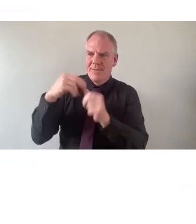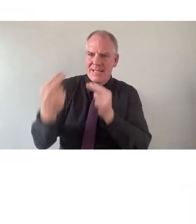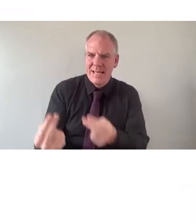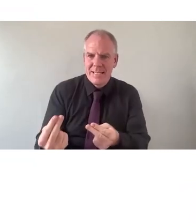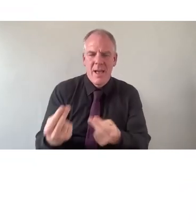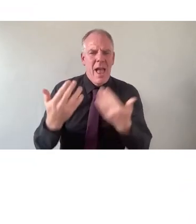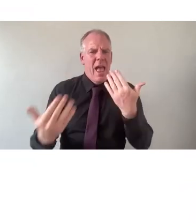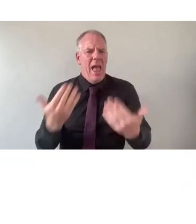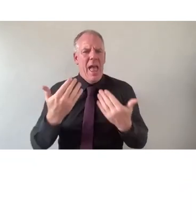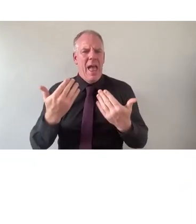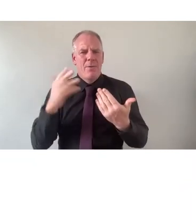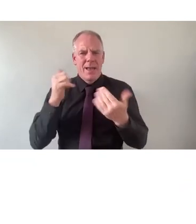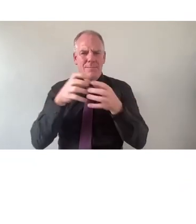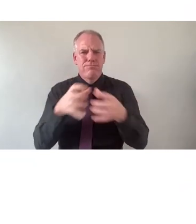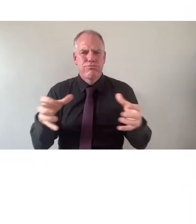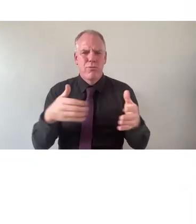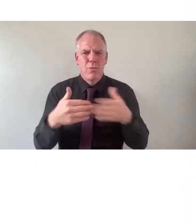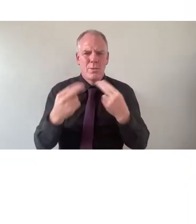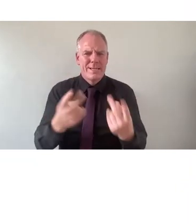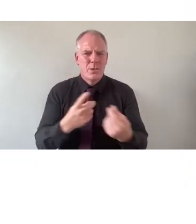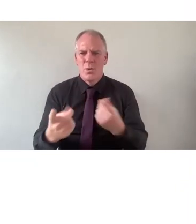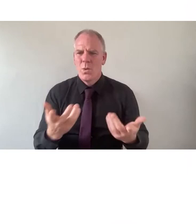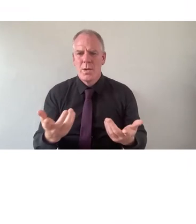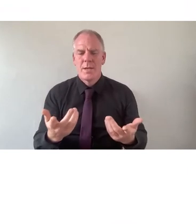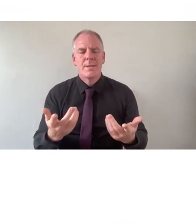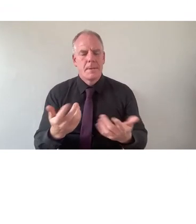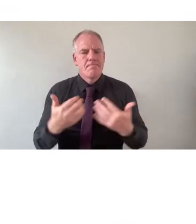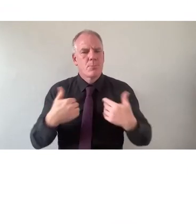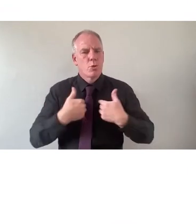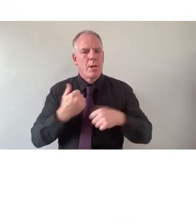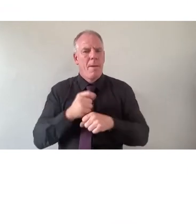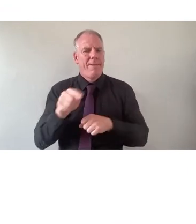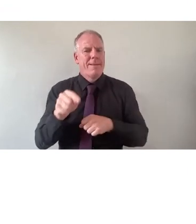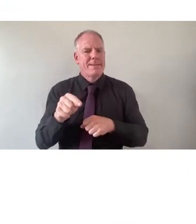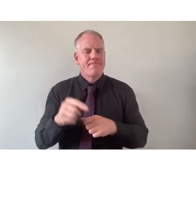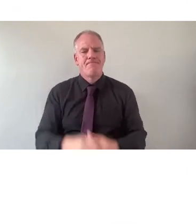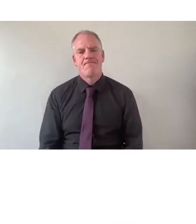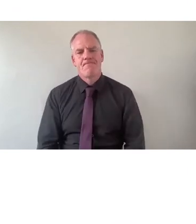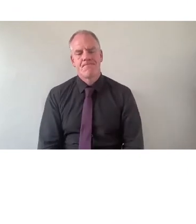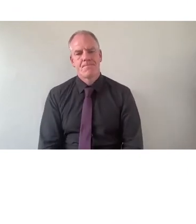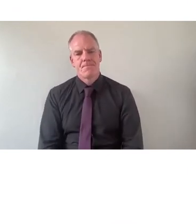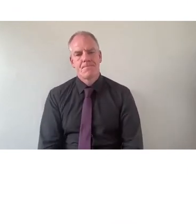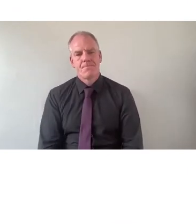that capacity be built? So I think there's some concerns around that recommendation.